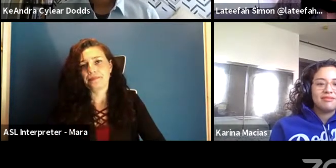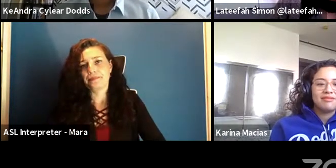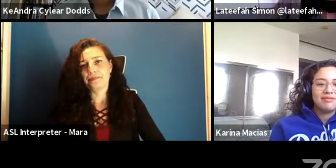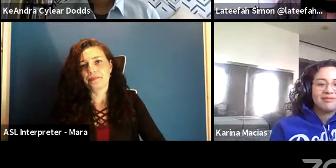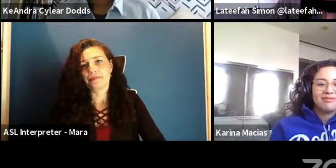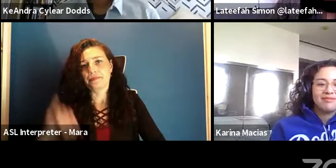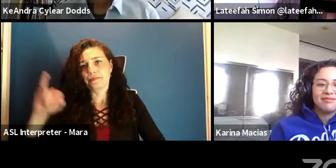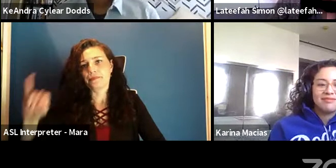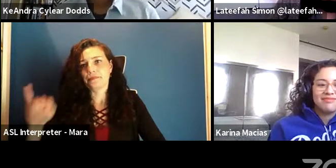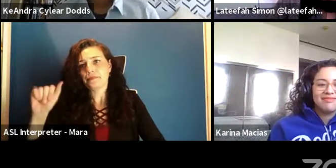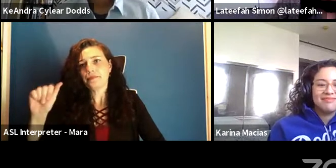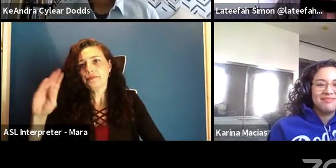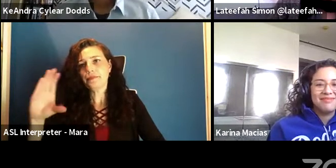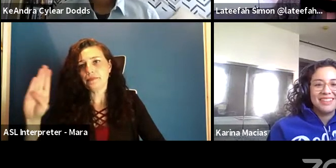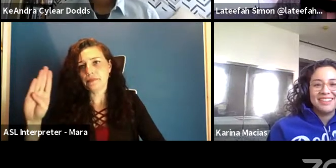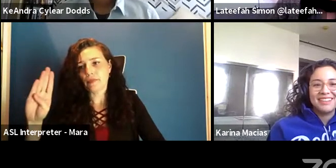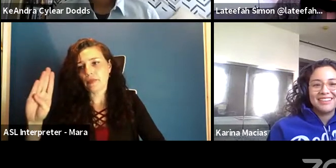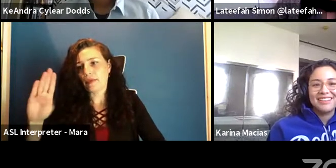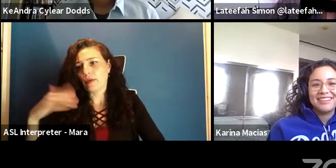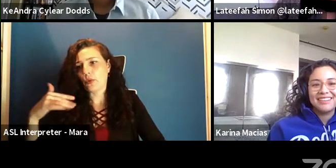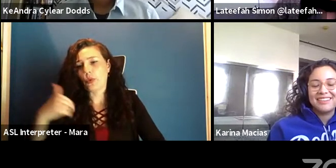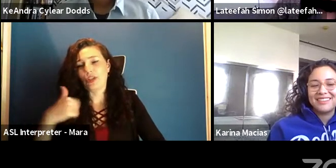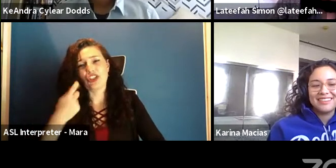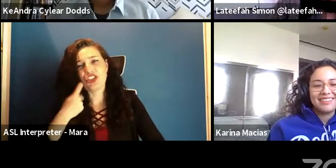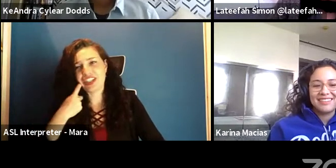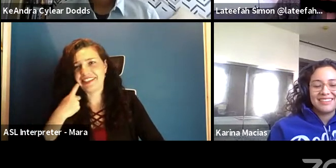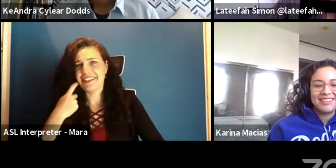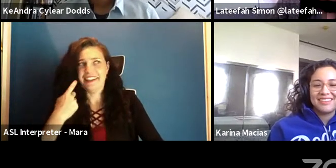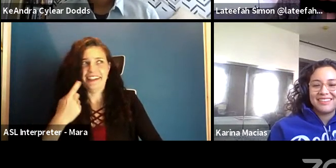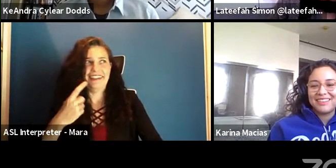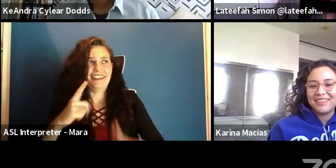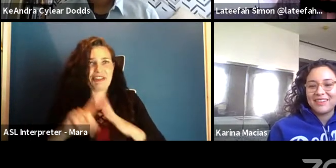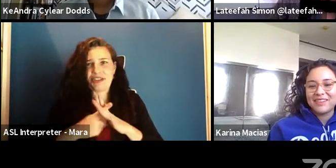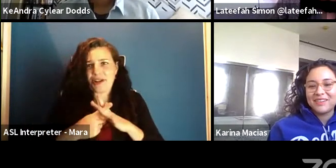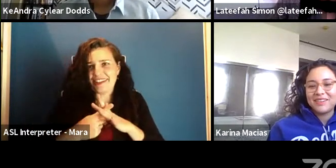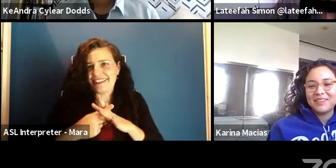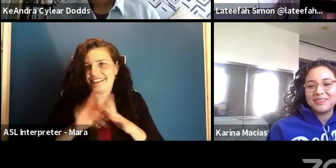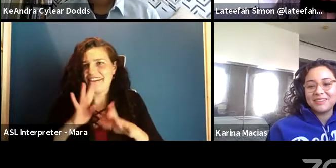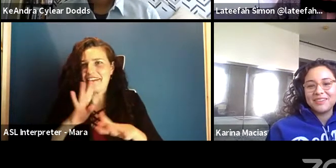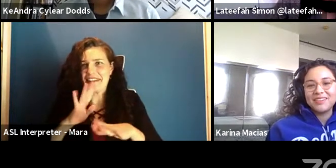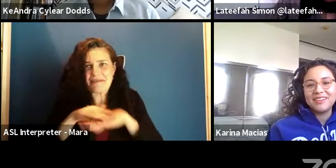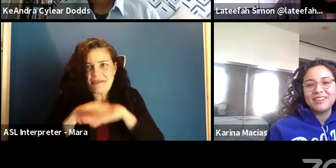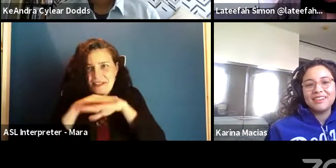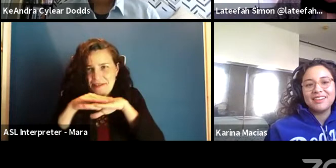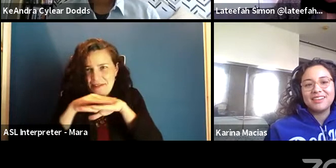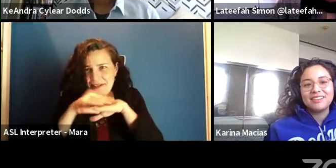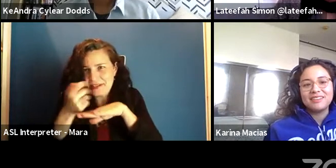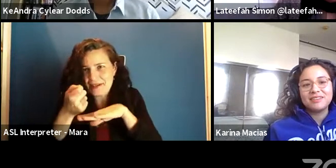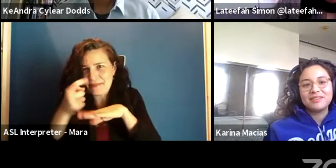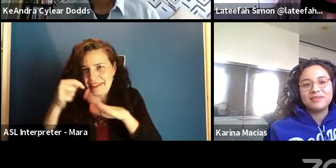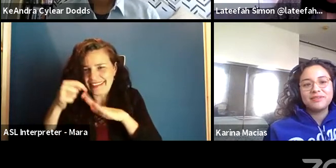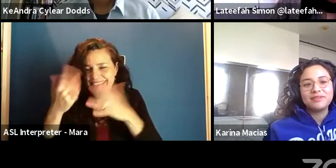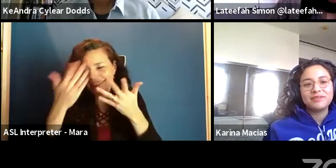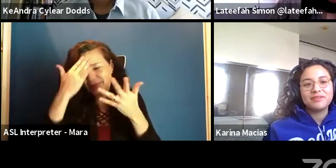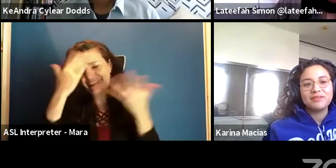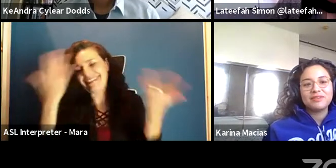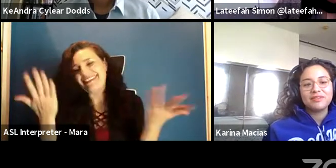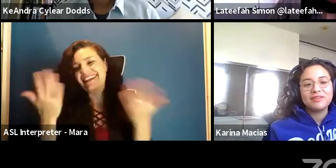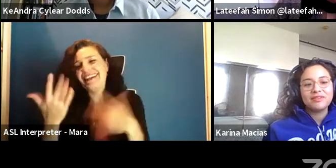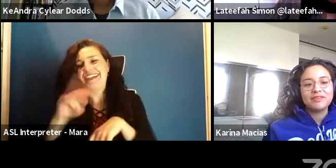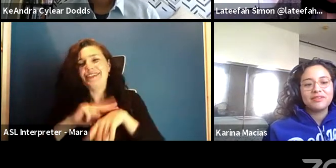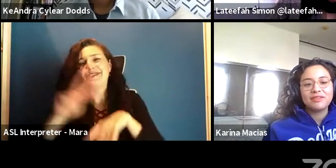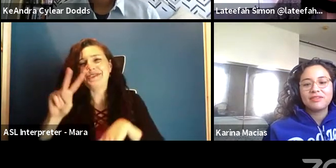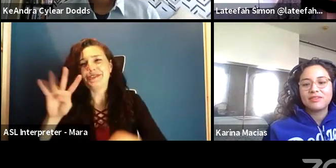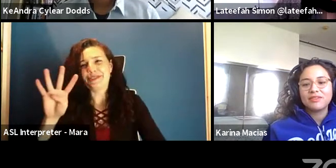So on that, we've just scratched the surface, but it's almost 2:45. So I want to give my really sincere